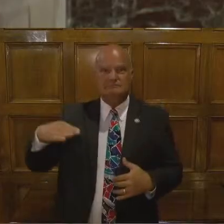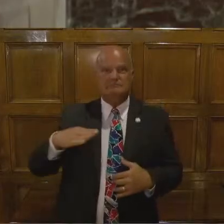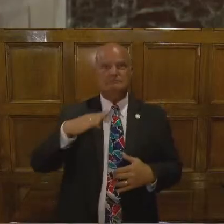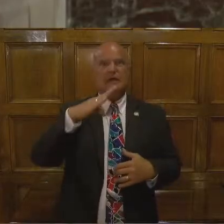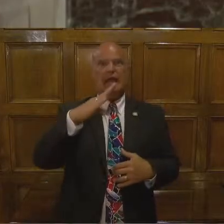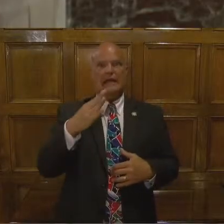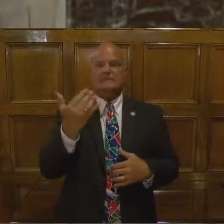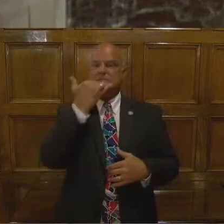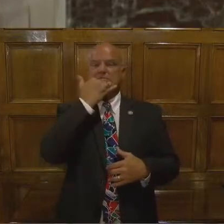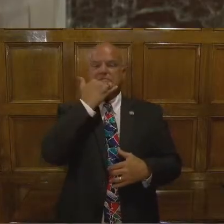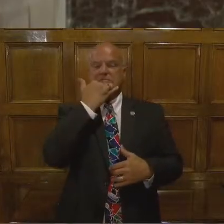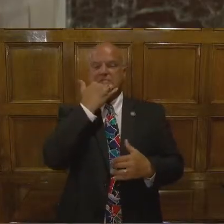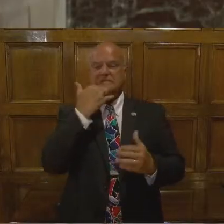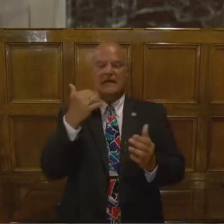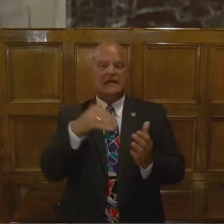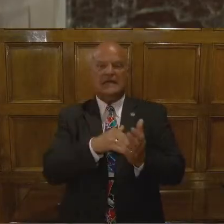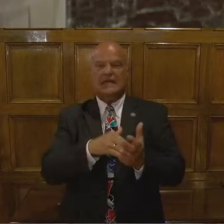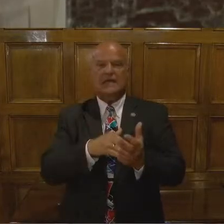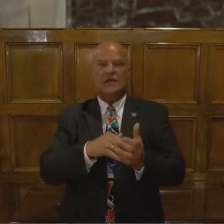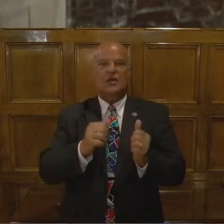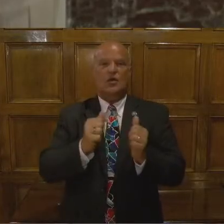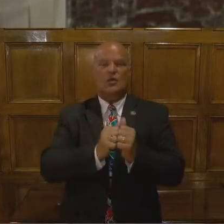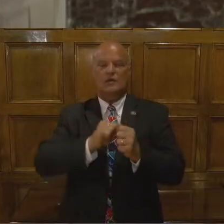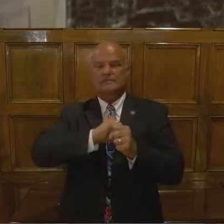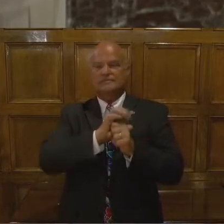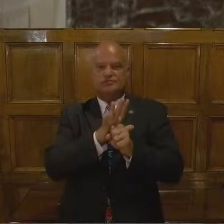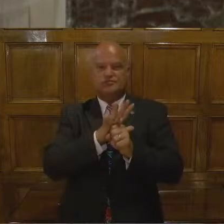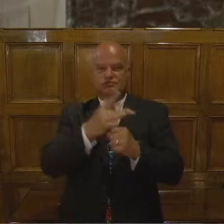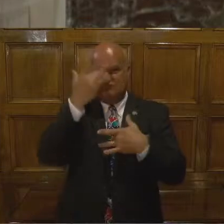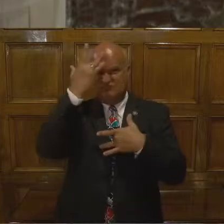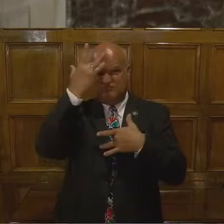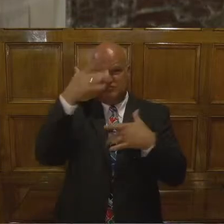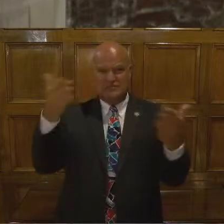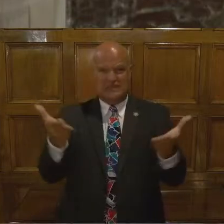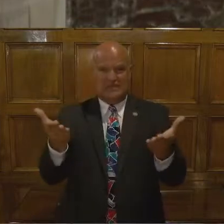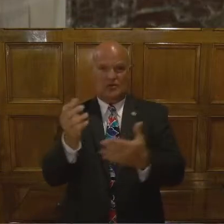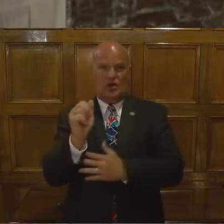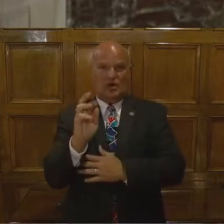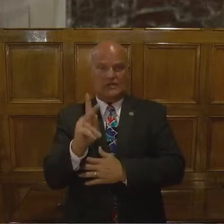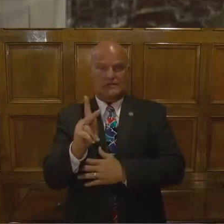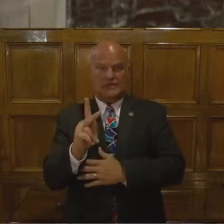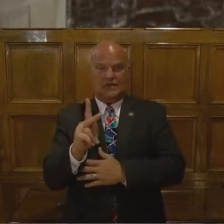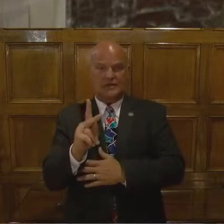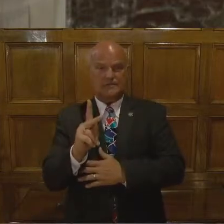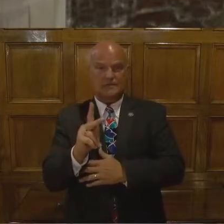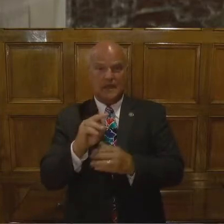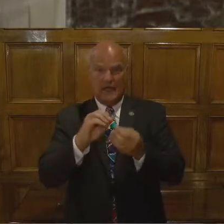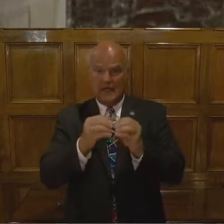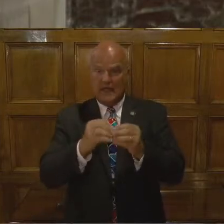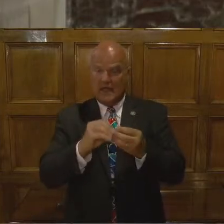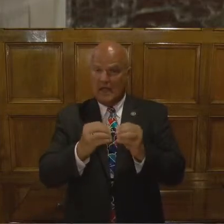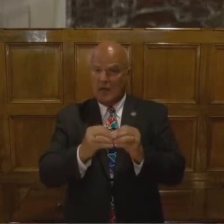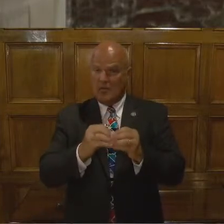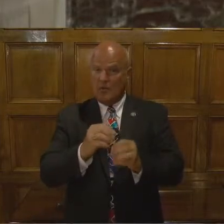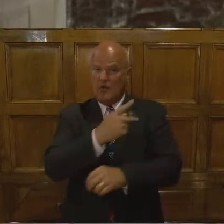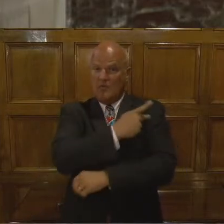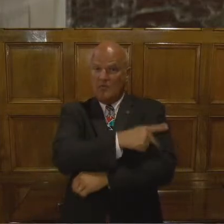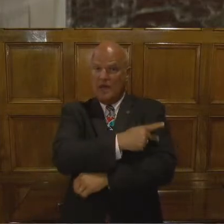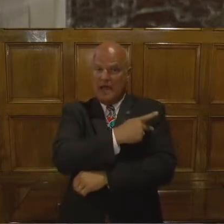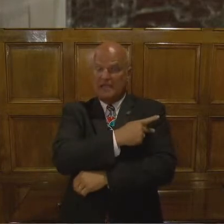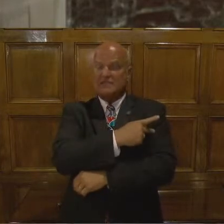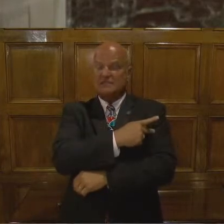yet again with COVID-19 infections here in the state of Arkansas. If you look at the number of patients who are